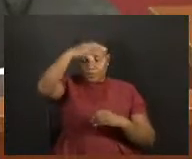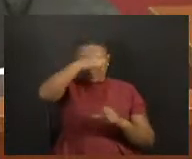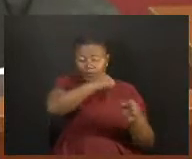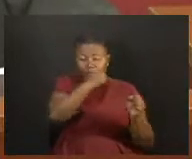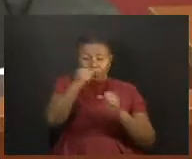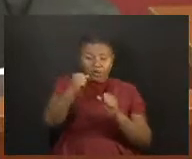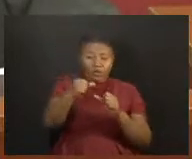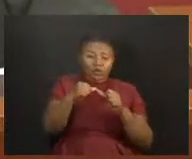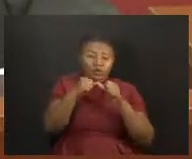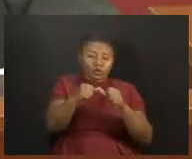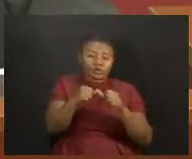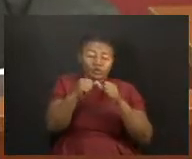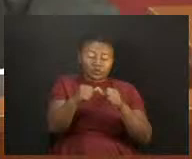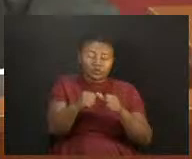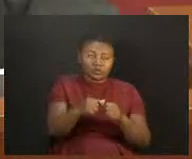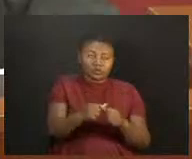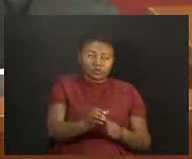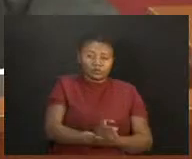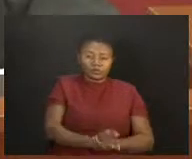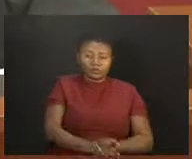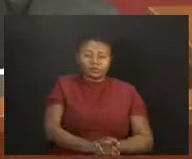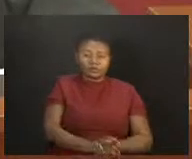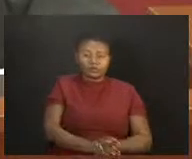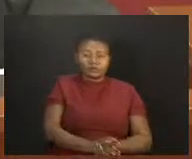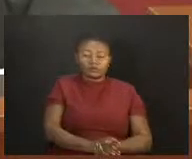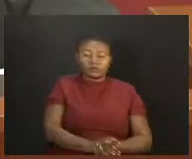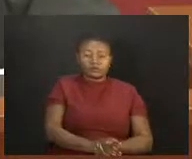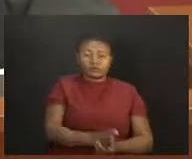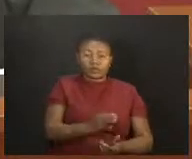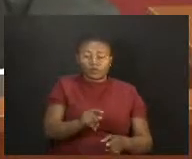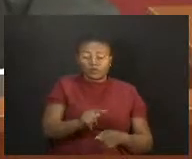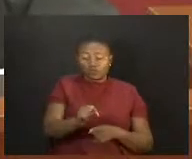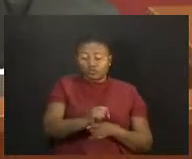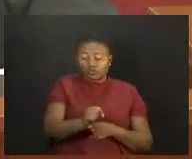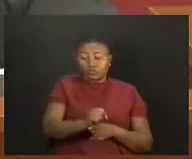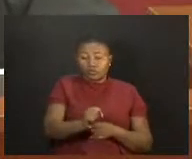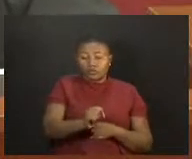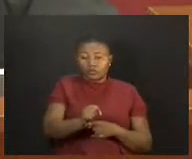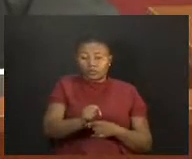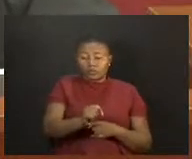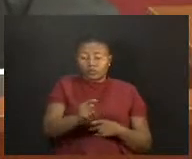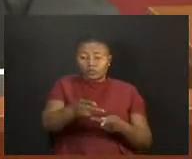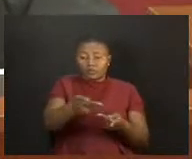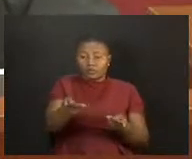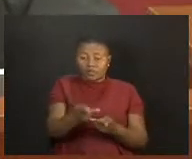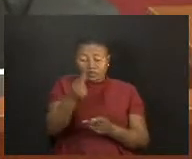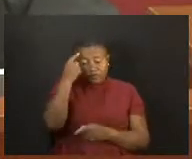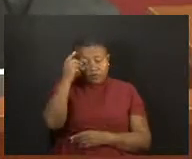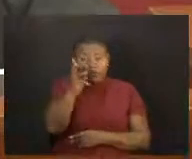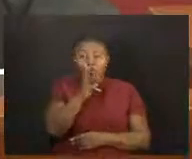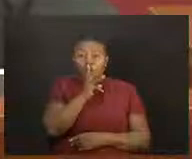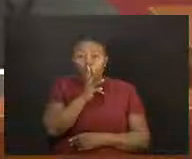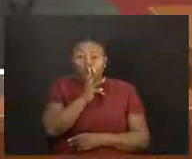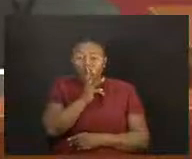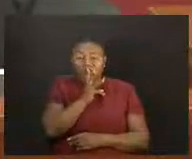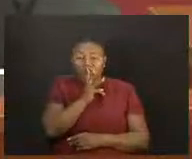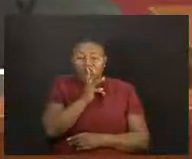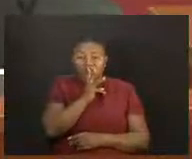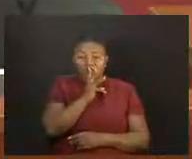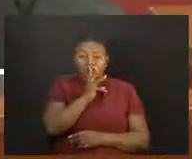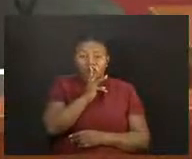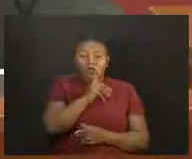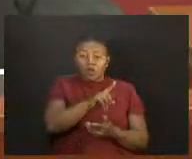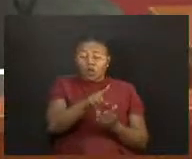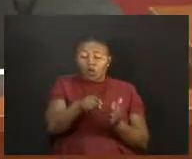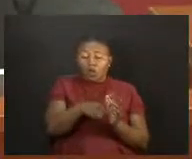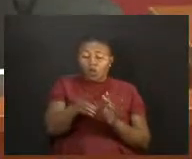light off. A treatment plant for water was also introduced, and all these things were done